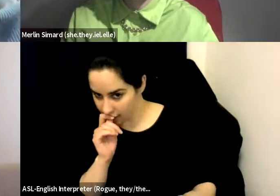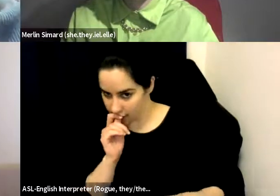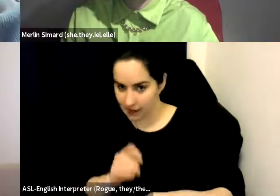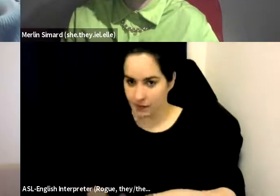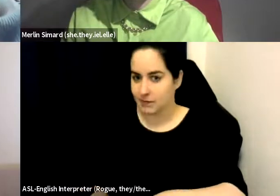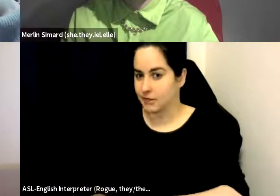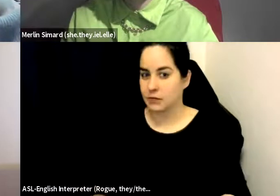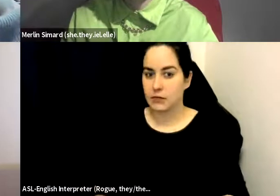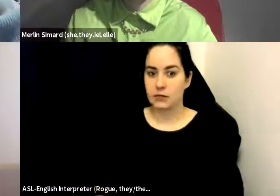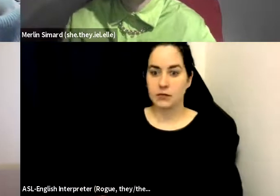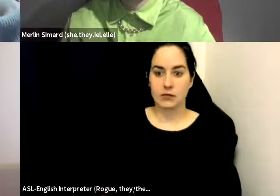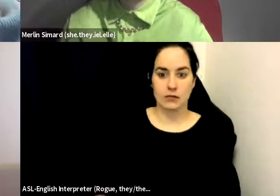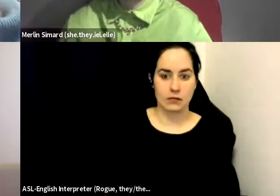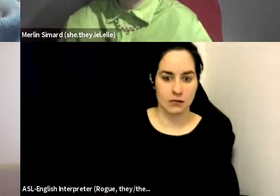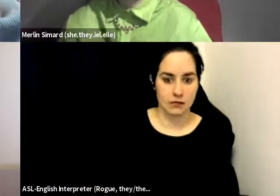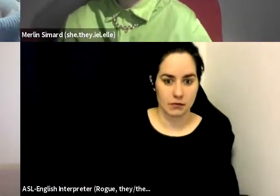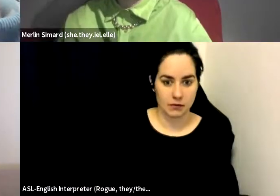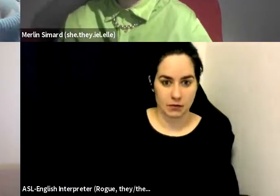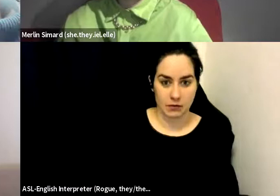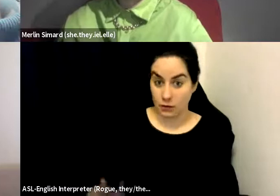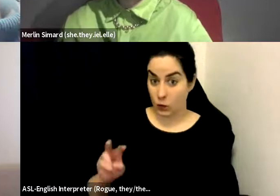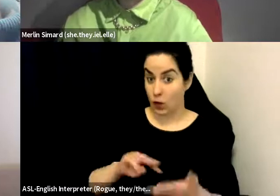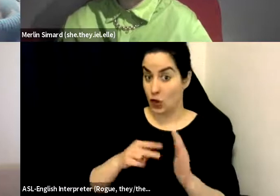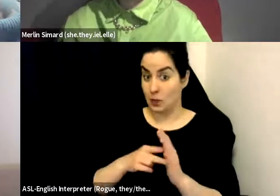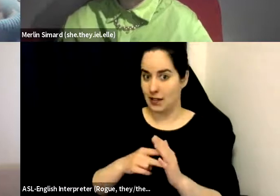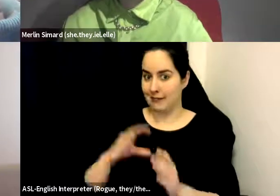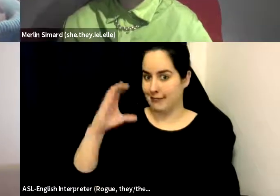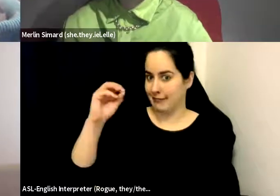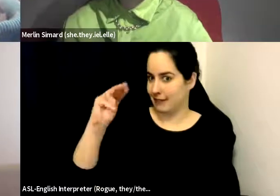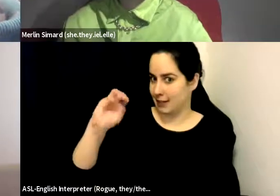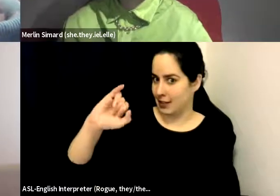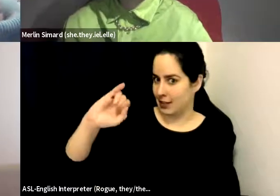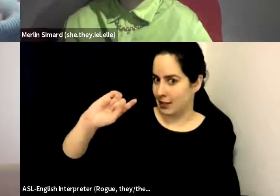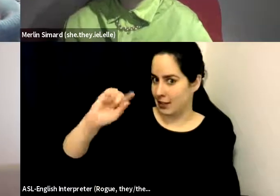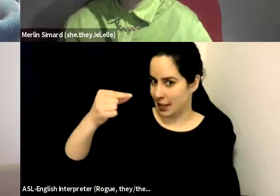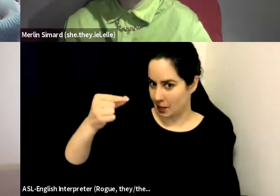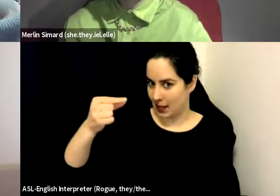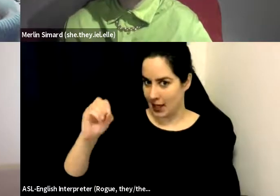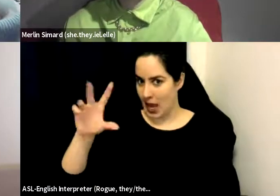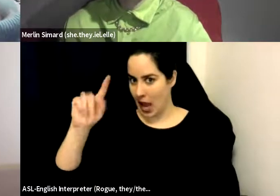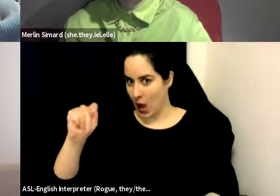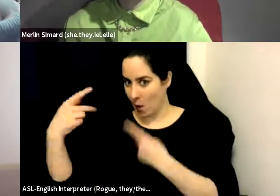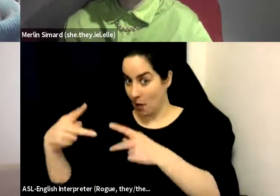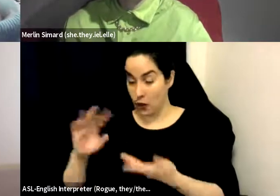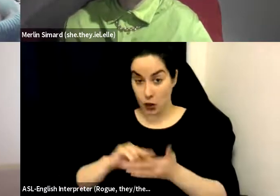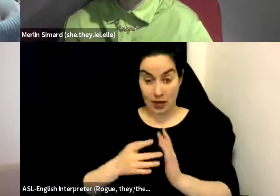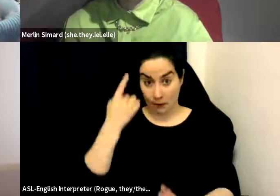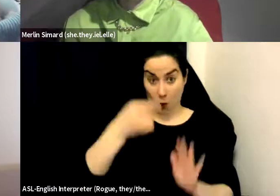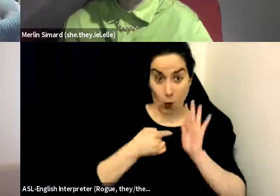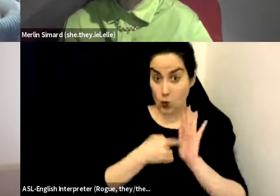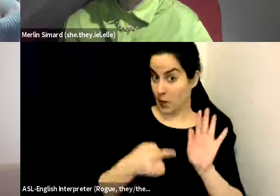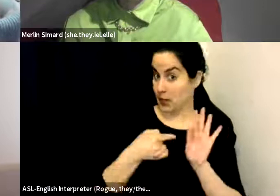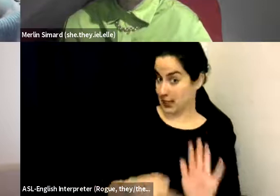I think if you mean like a coming out party in terms of like being of representation in the theater